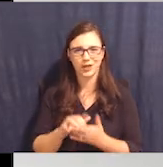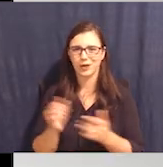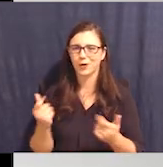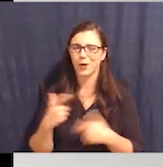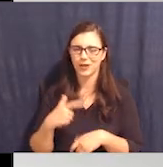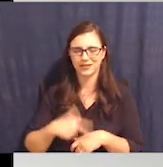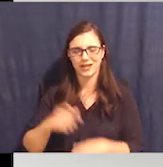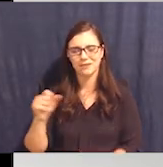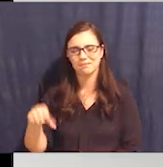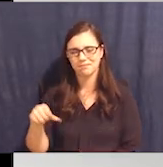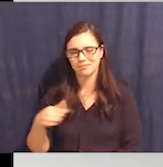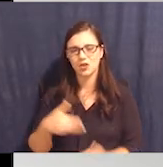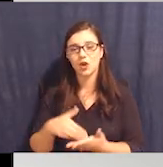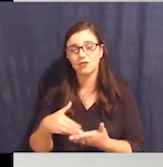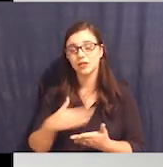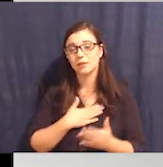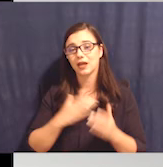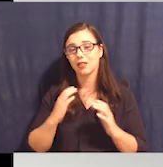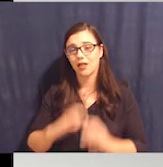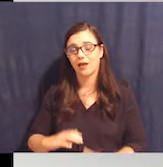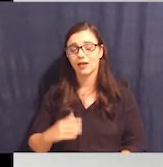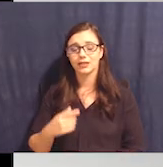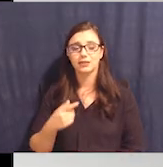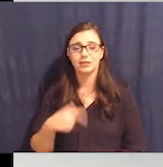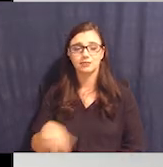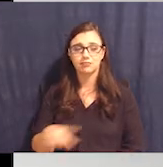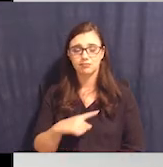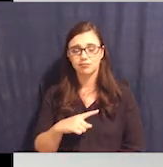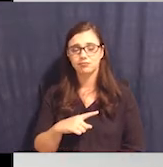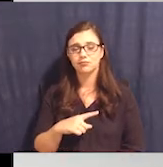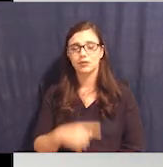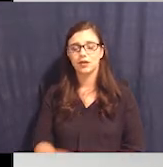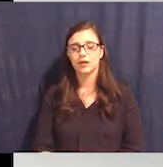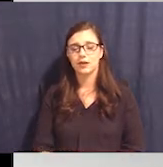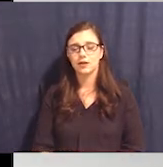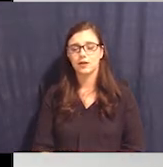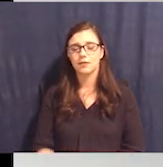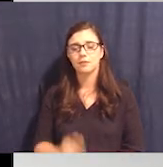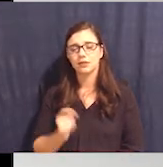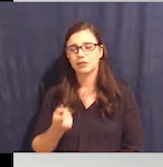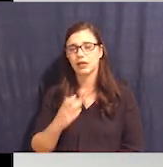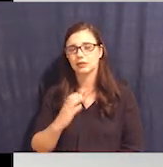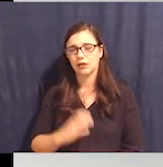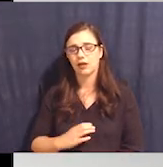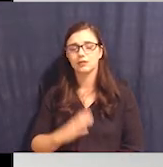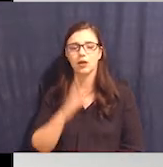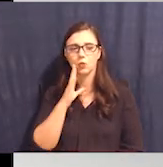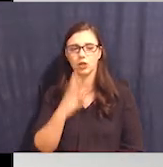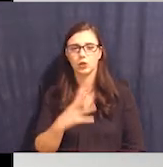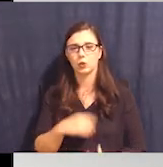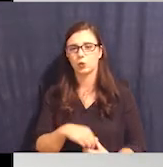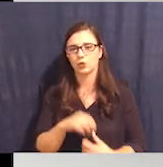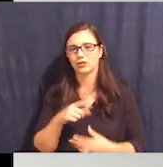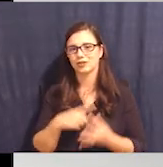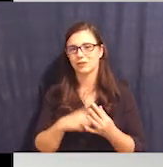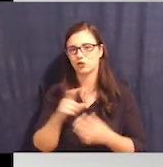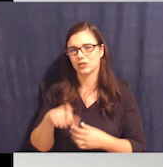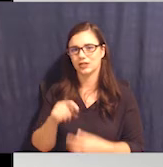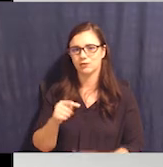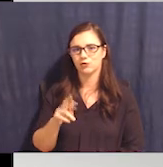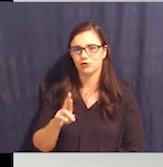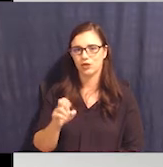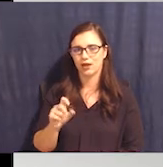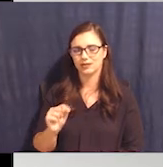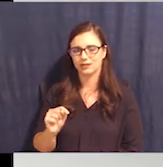I do those all the time, and very often my clients, my tax clients, I'll include the